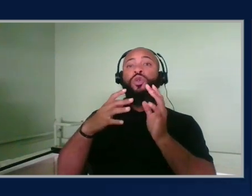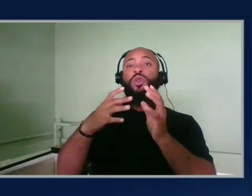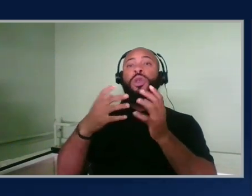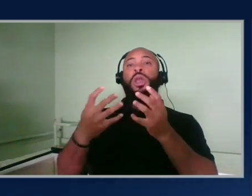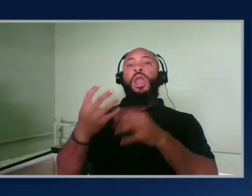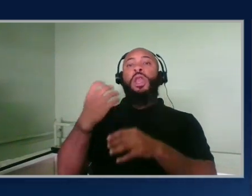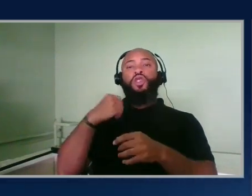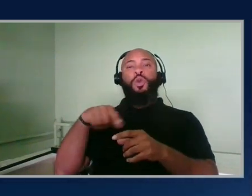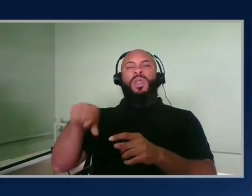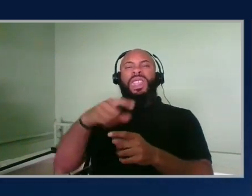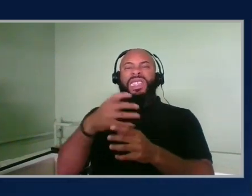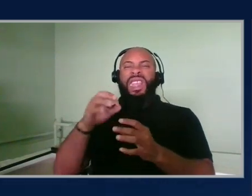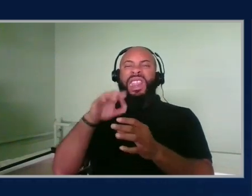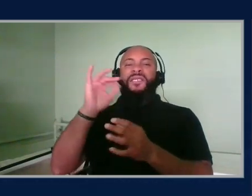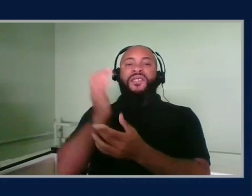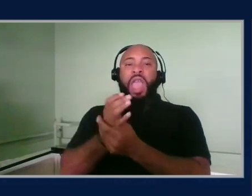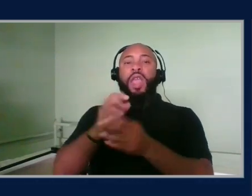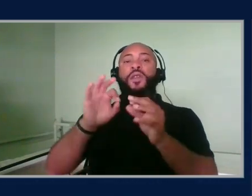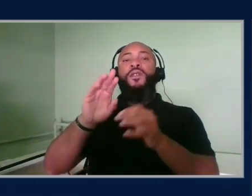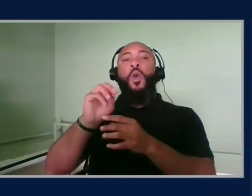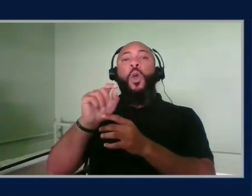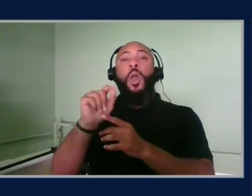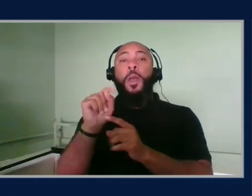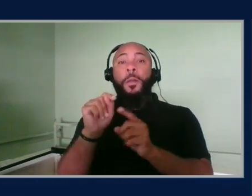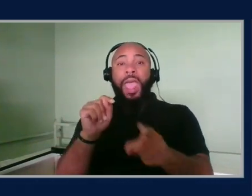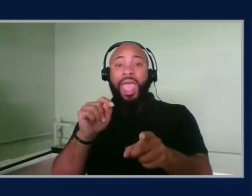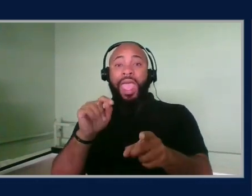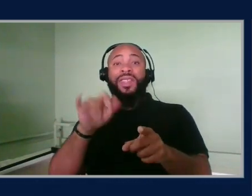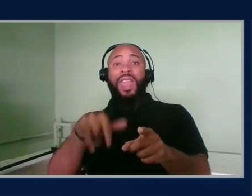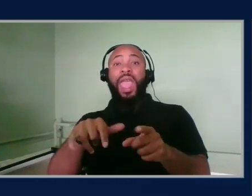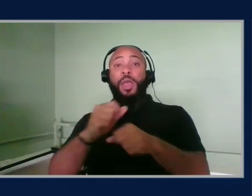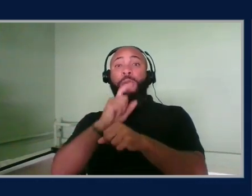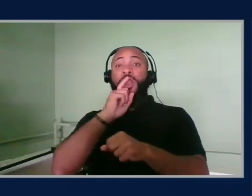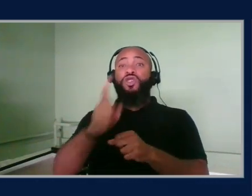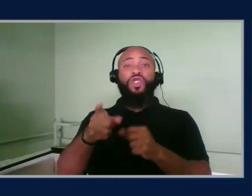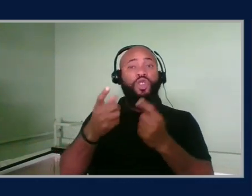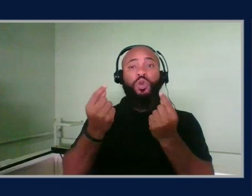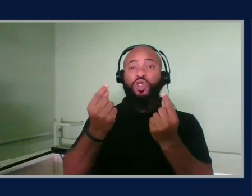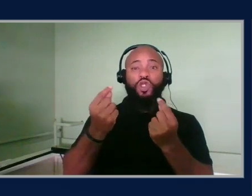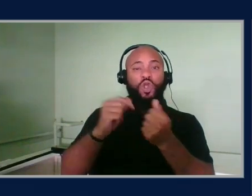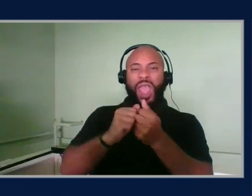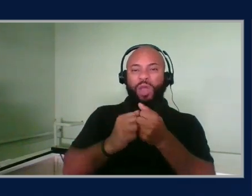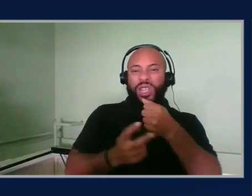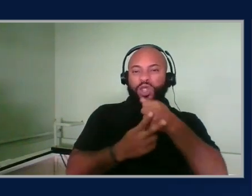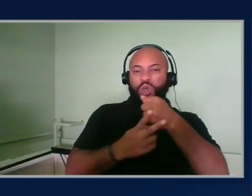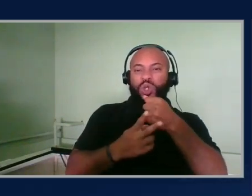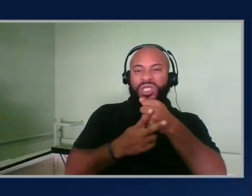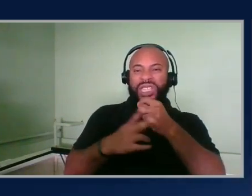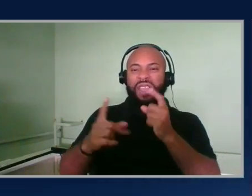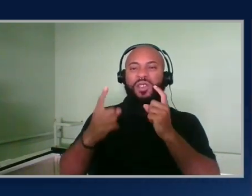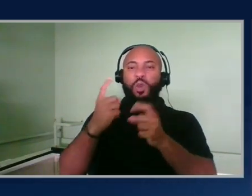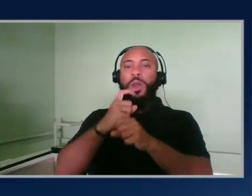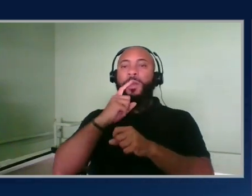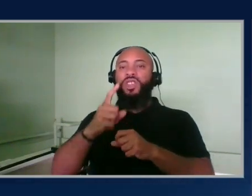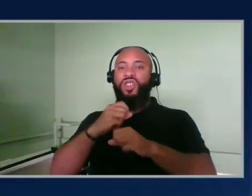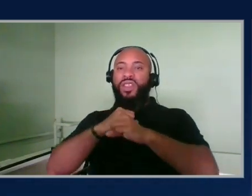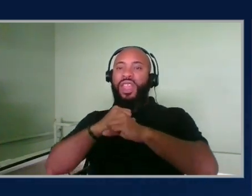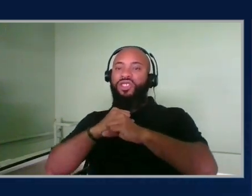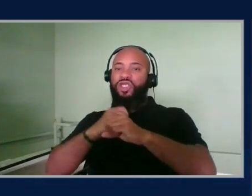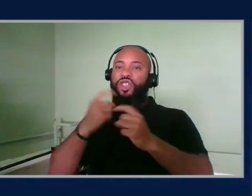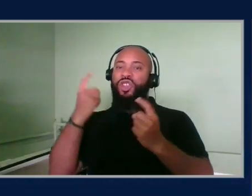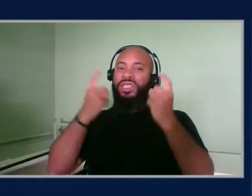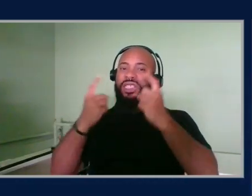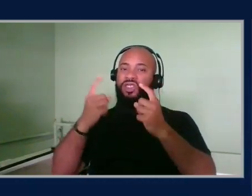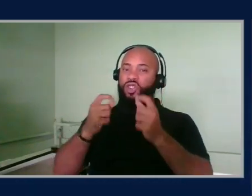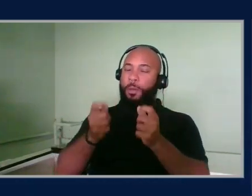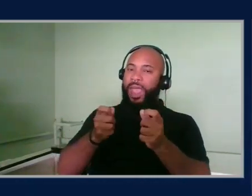in S3, an object store. All of your organization, all of your privacy, your security considerations are managed in S3. Wouldn't it be nice if